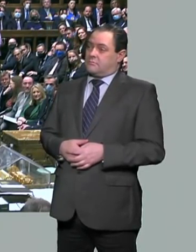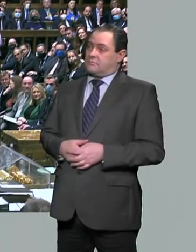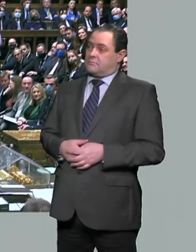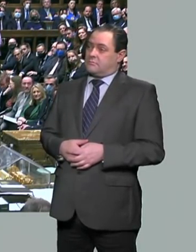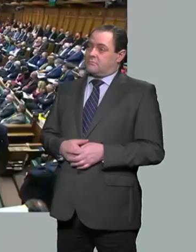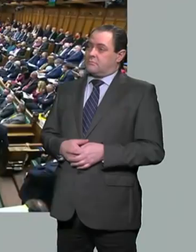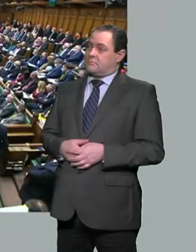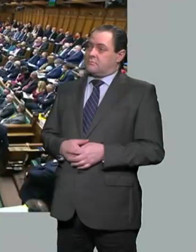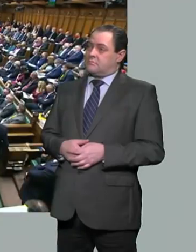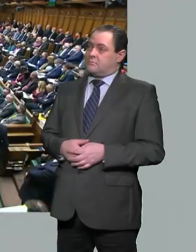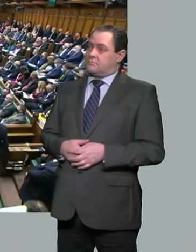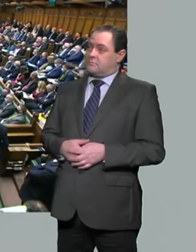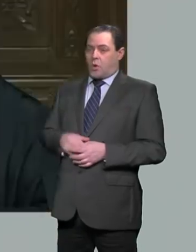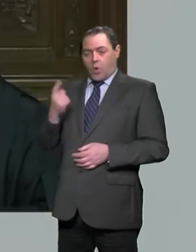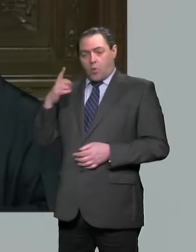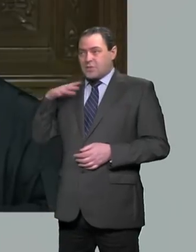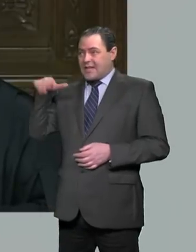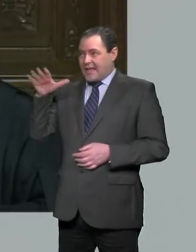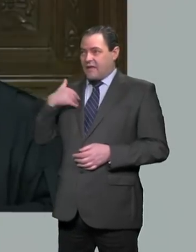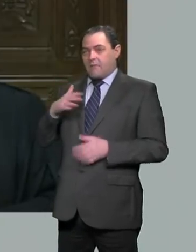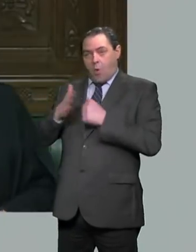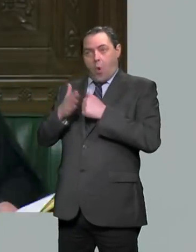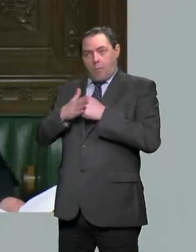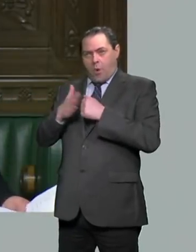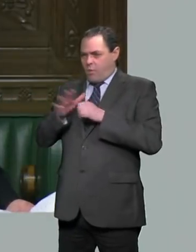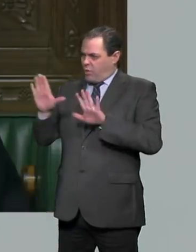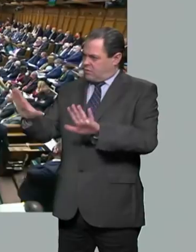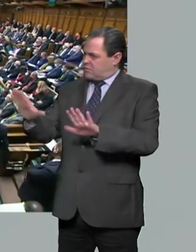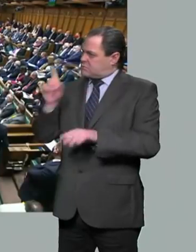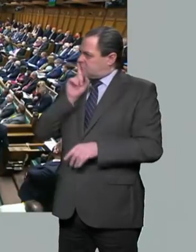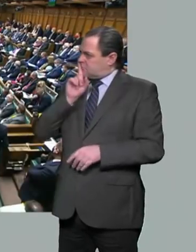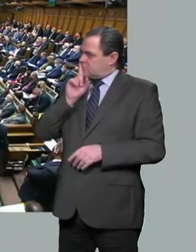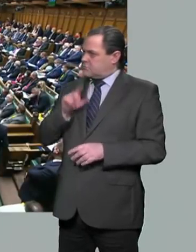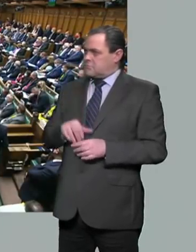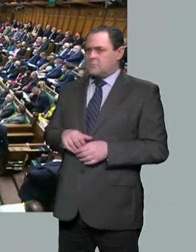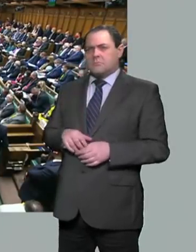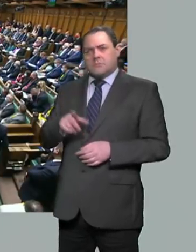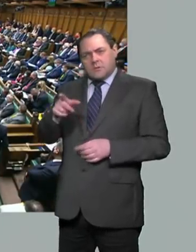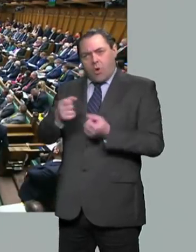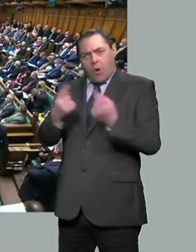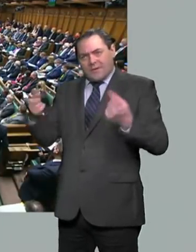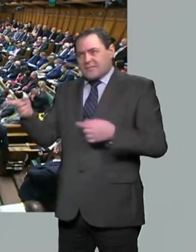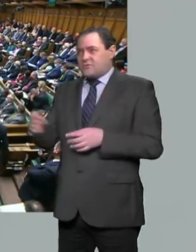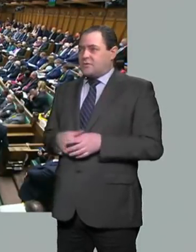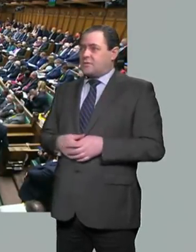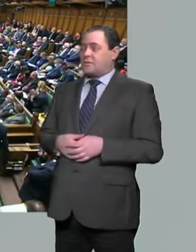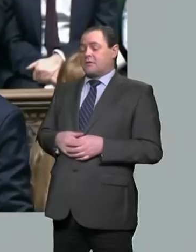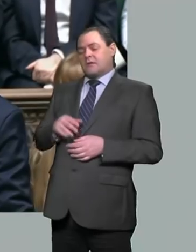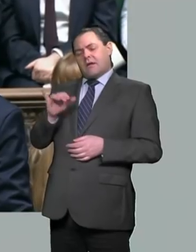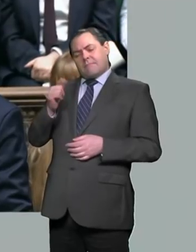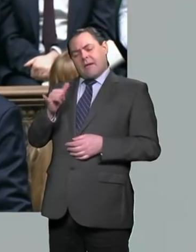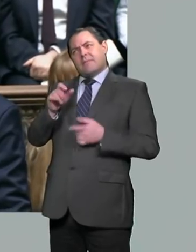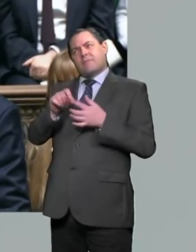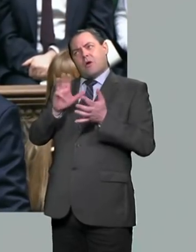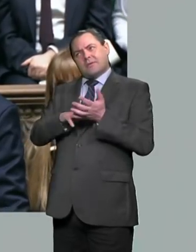Who wants to be the first to leave? Please put your hand up because I'm going to pick one of you. Keir Starmer. Mr. Speaker, the Prime Minister might want to sharpen how he